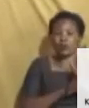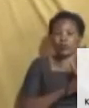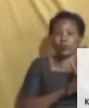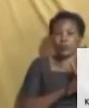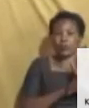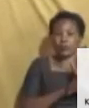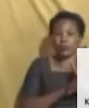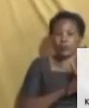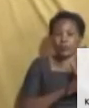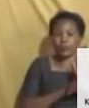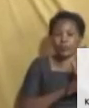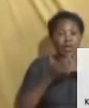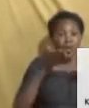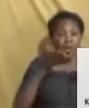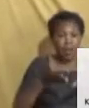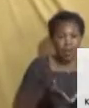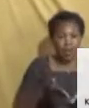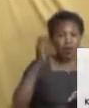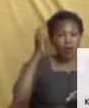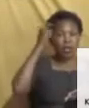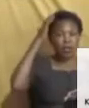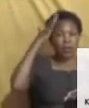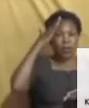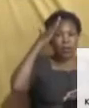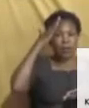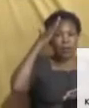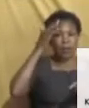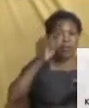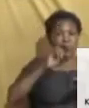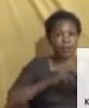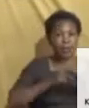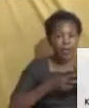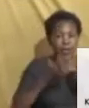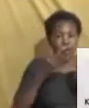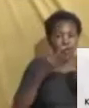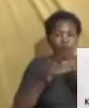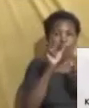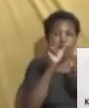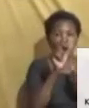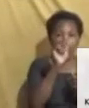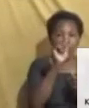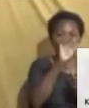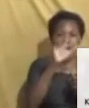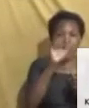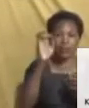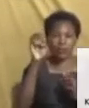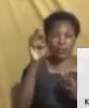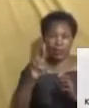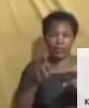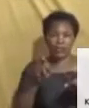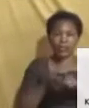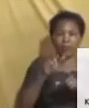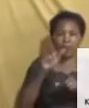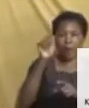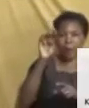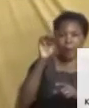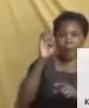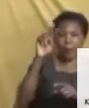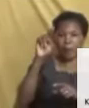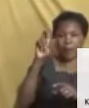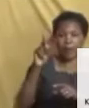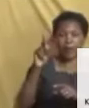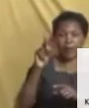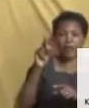Now, remembering the definition of the word alter and amendment, what is the